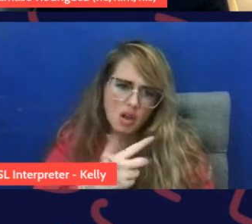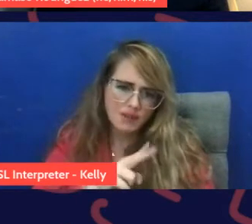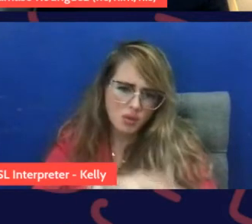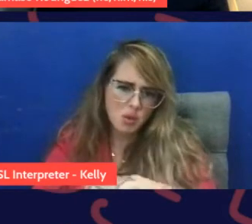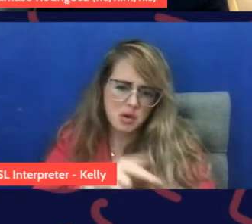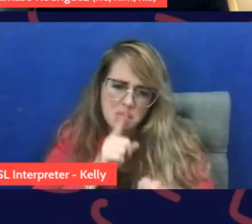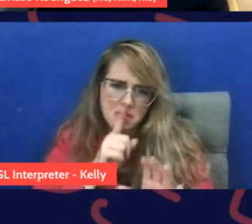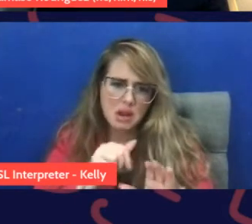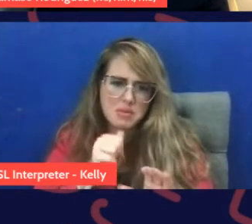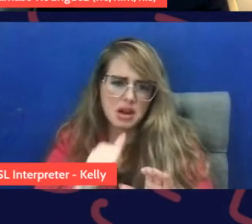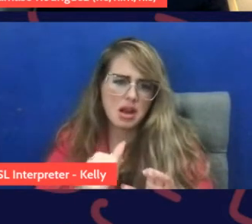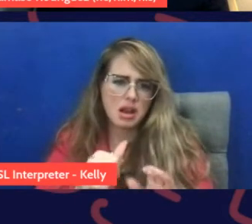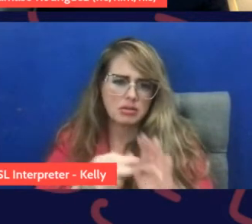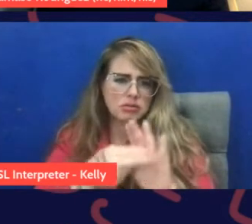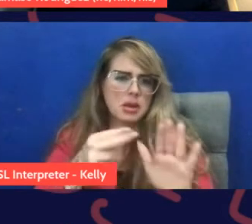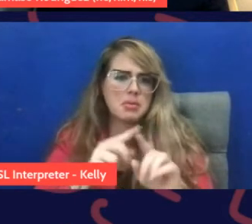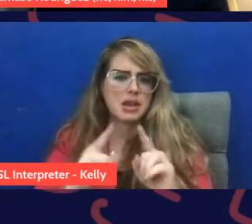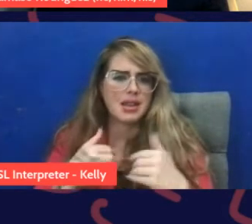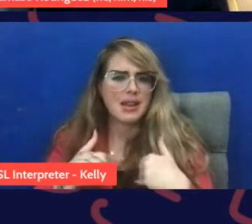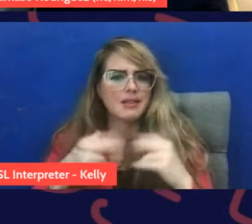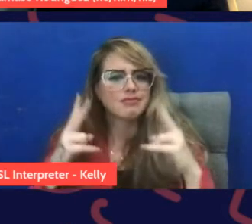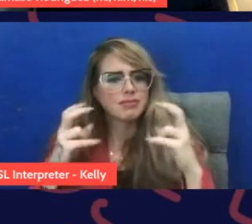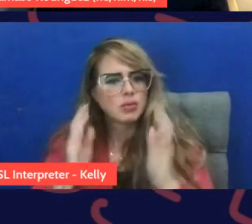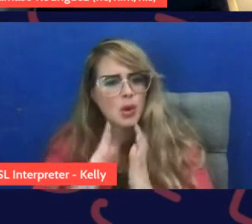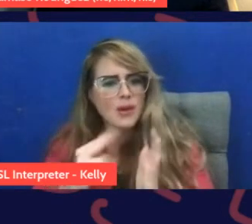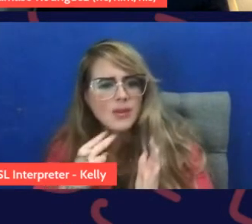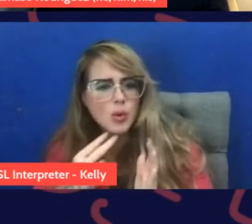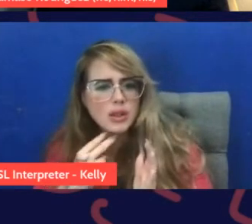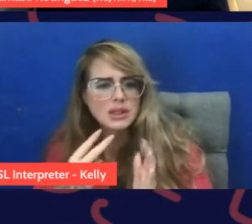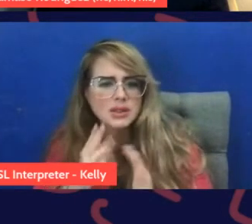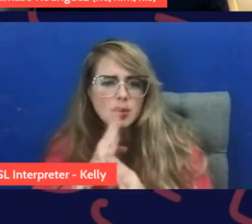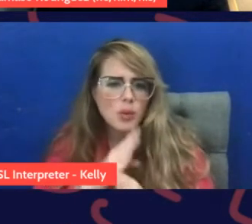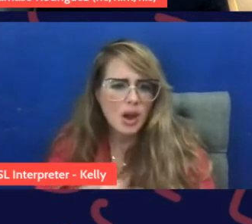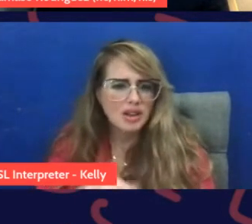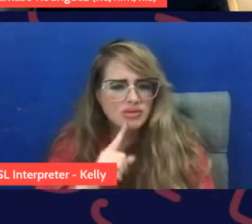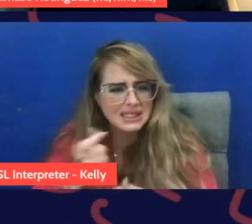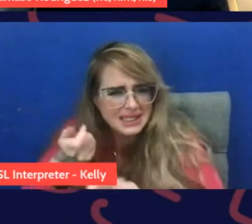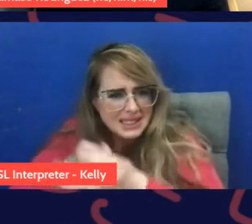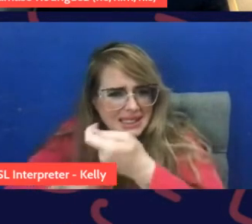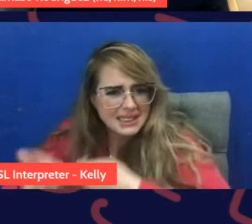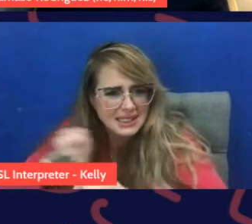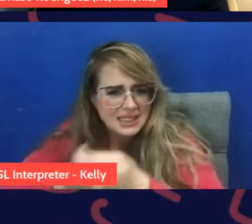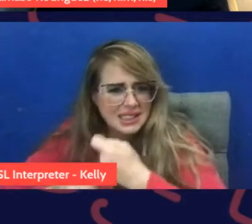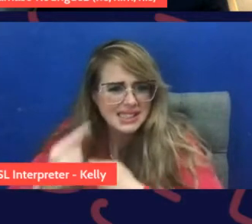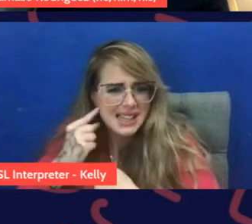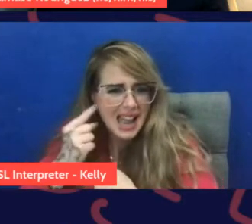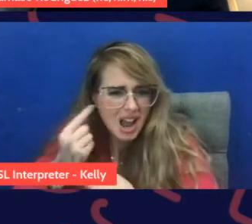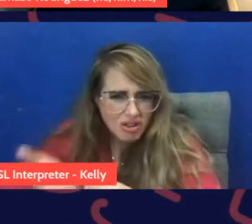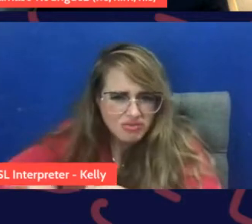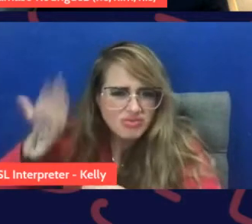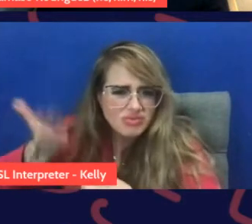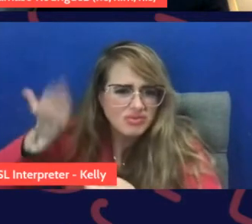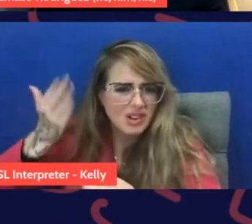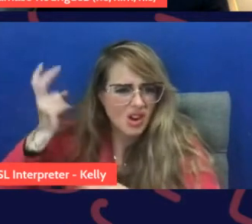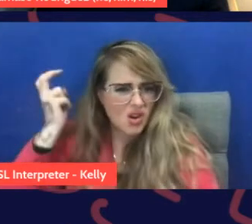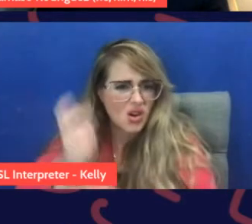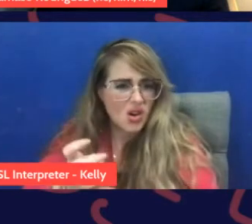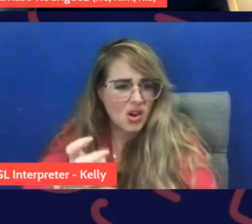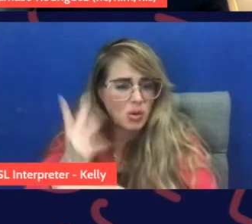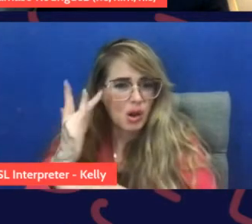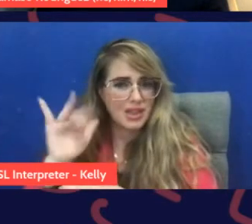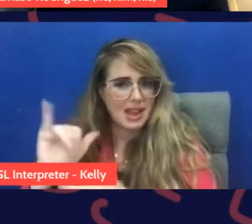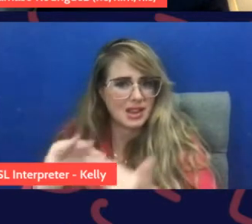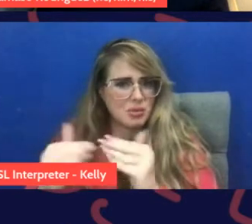not trying to stereotype, but there are small voices and it's all very quiet and it's really hard to pull that sound out because it's a community that's been used to